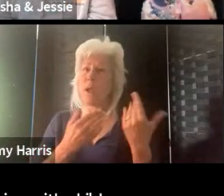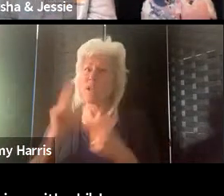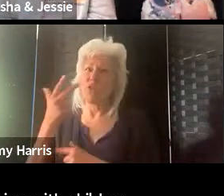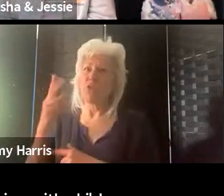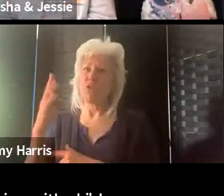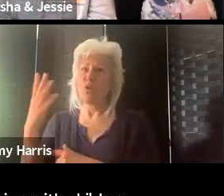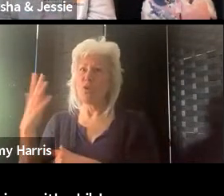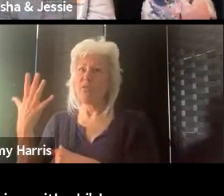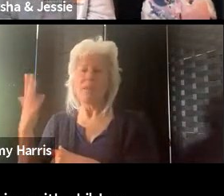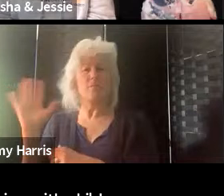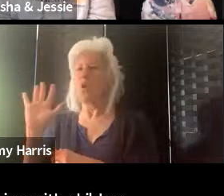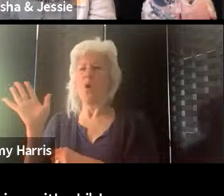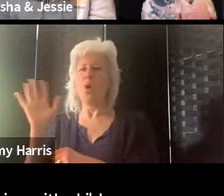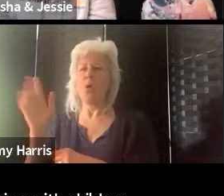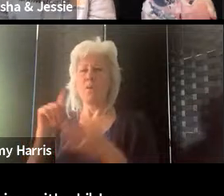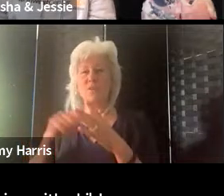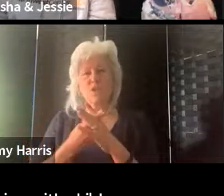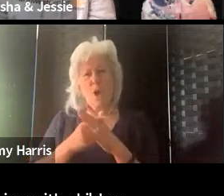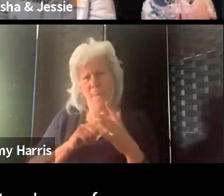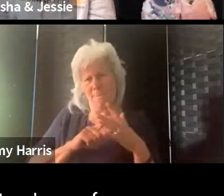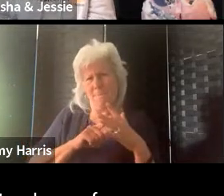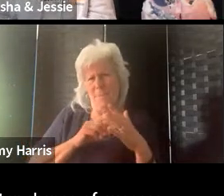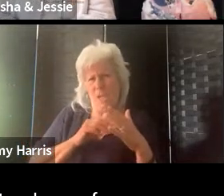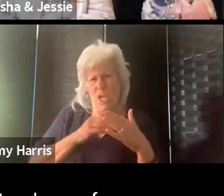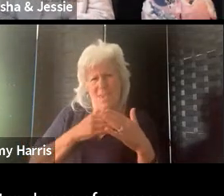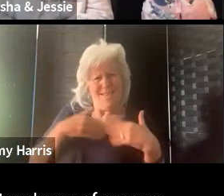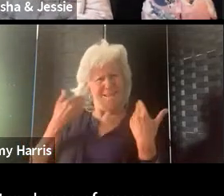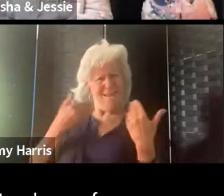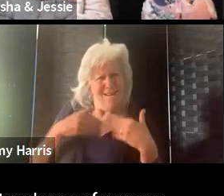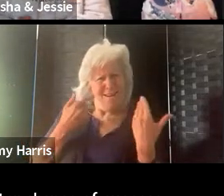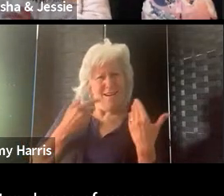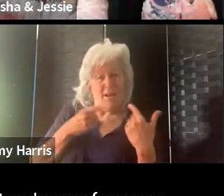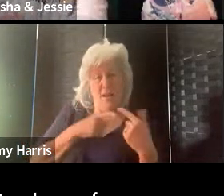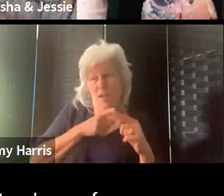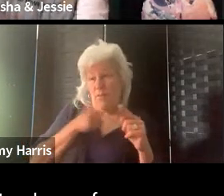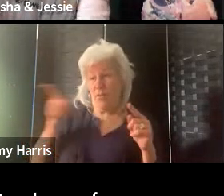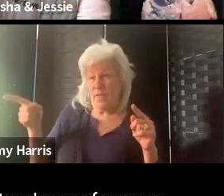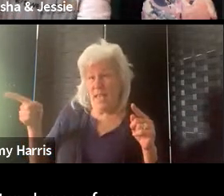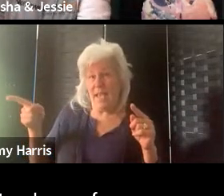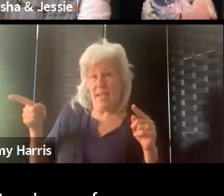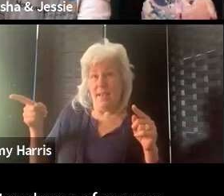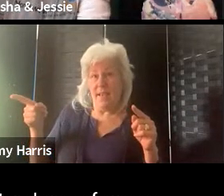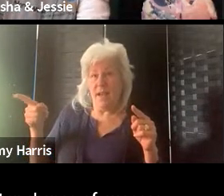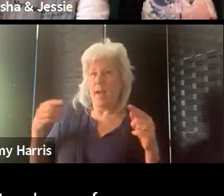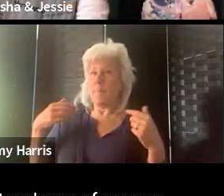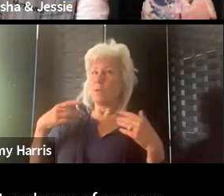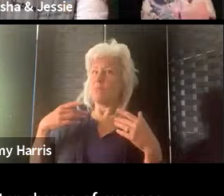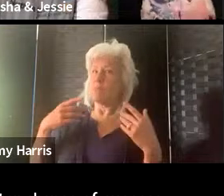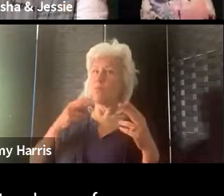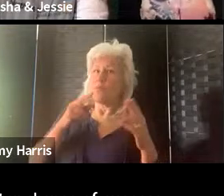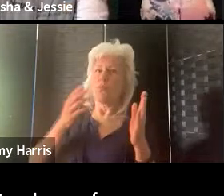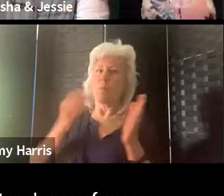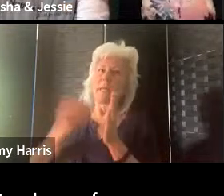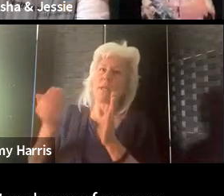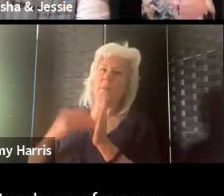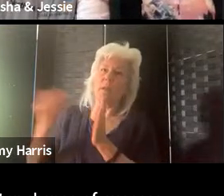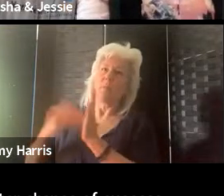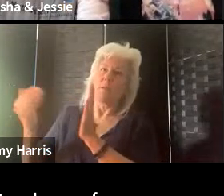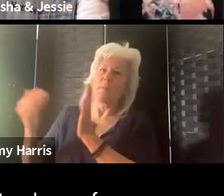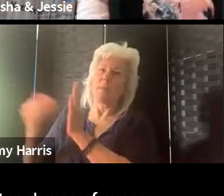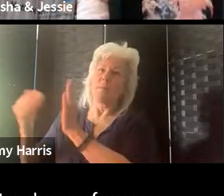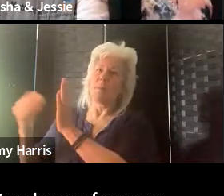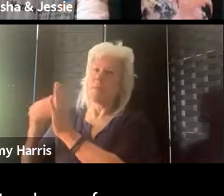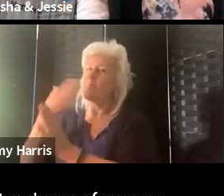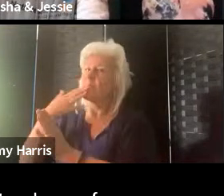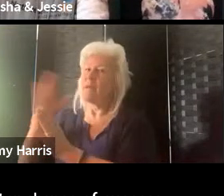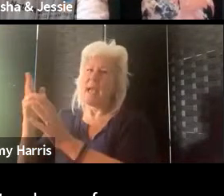older. These older kids now have a big dose of repeated schools in their belts. And, you know,